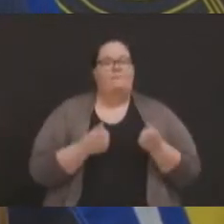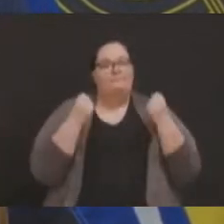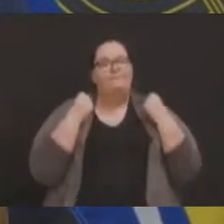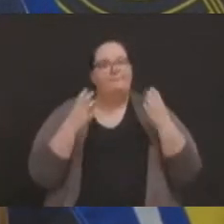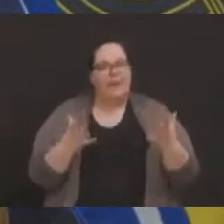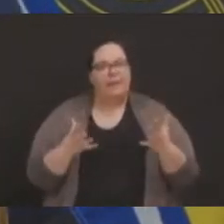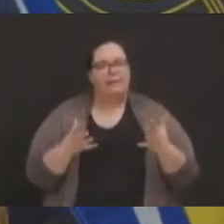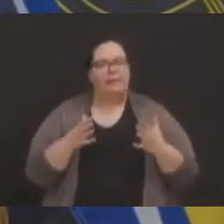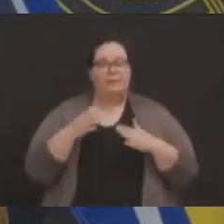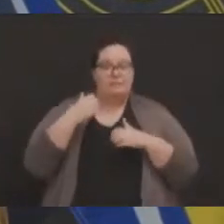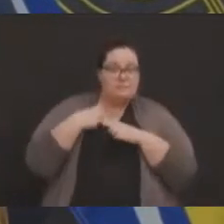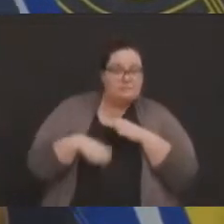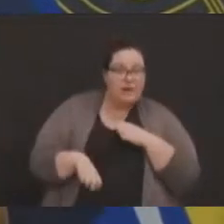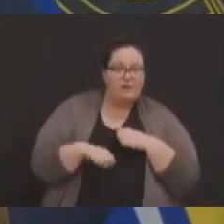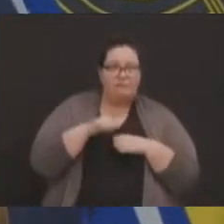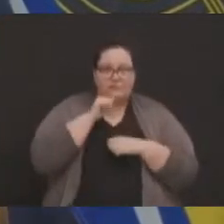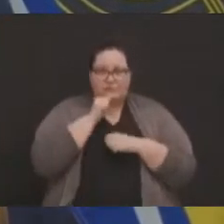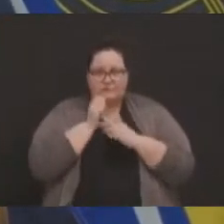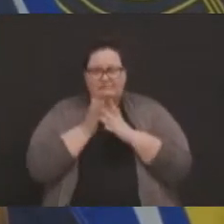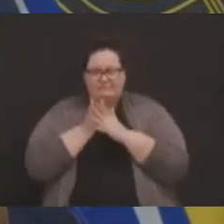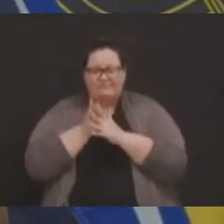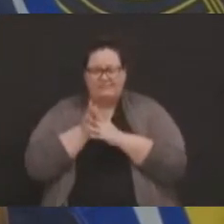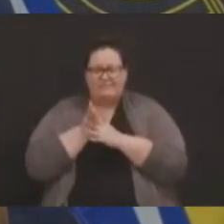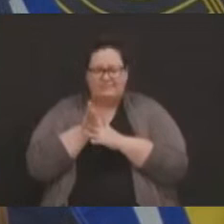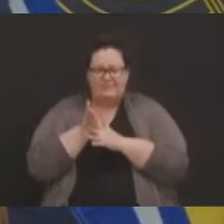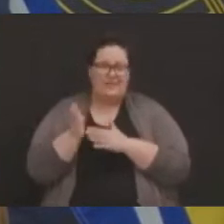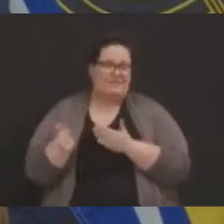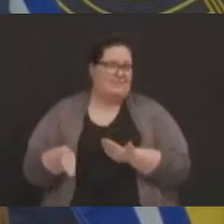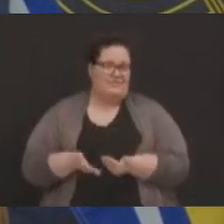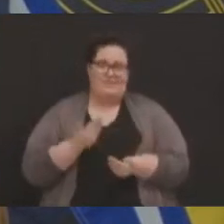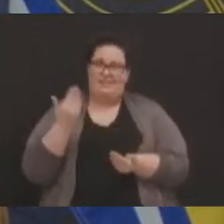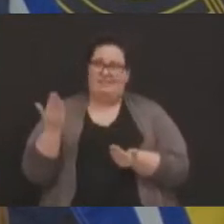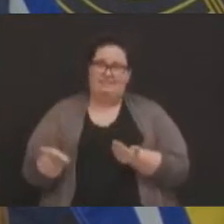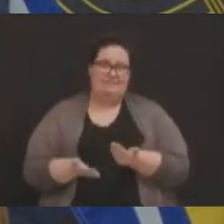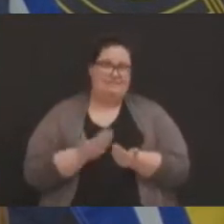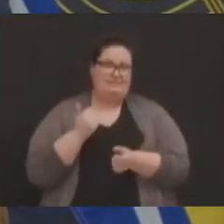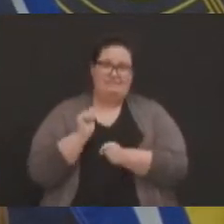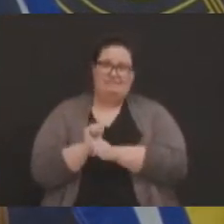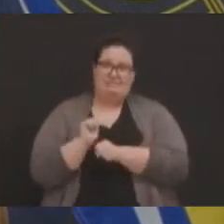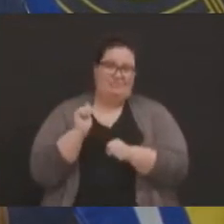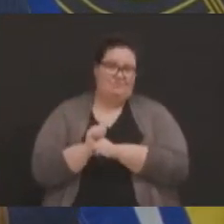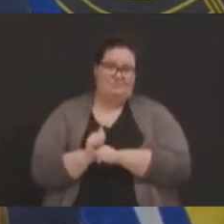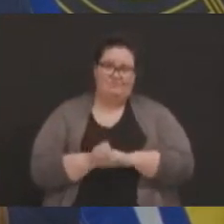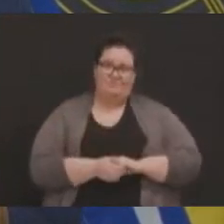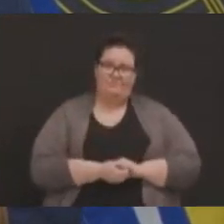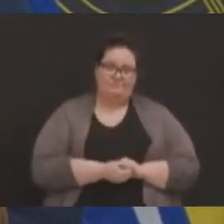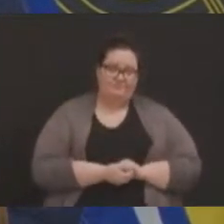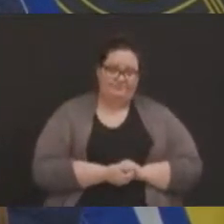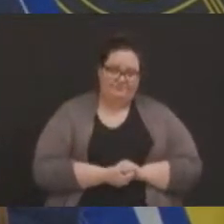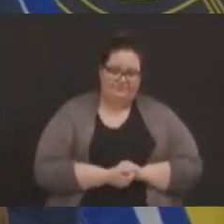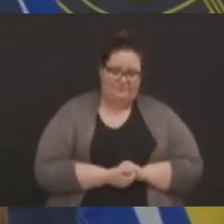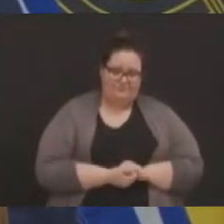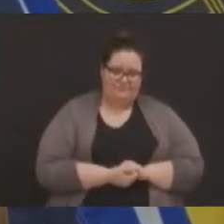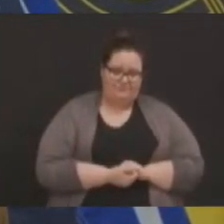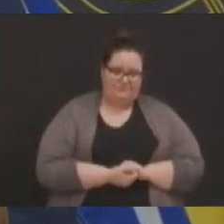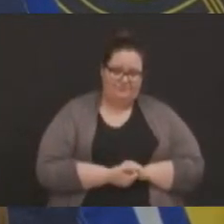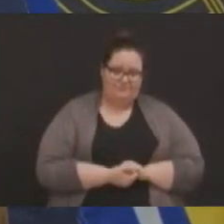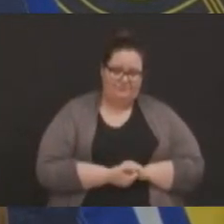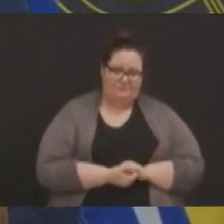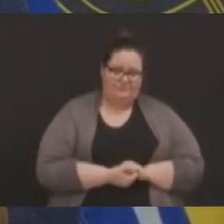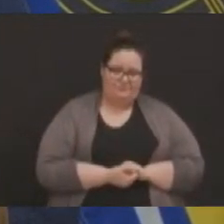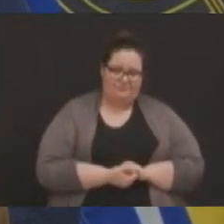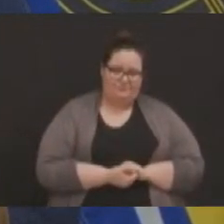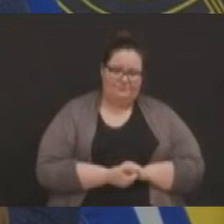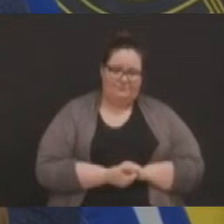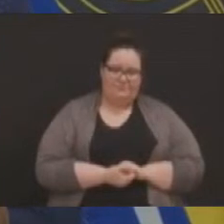I just want to say a heartfelt thank you to all of you at Public Health, all of you in the community, extramural, running